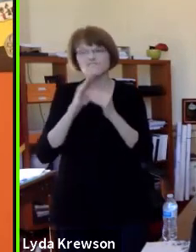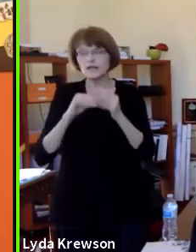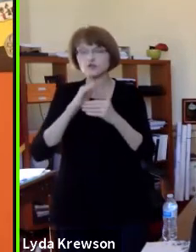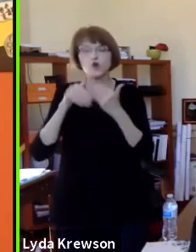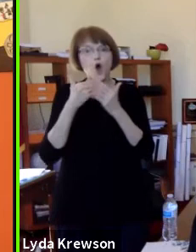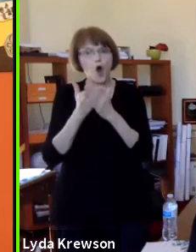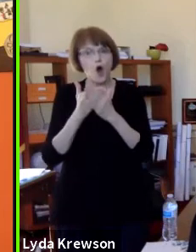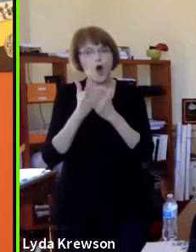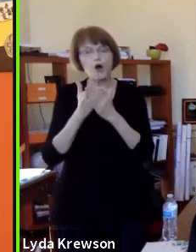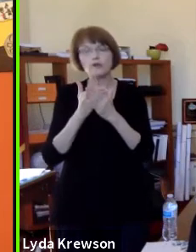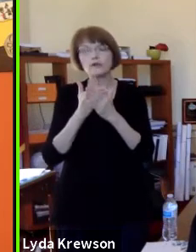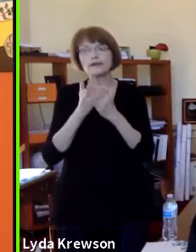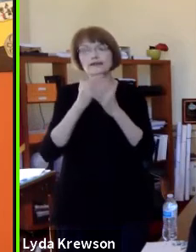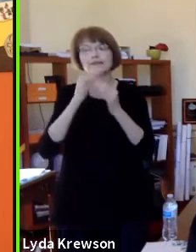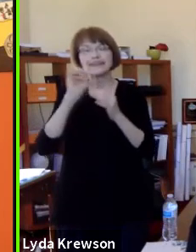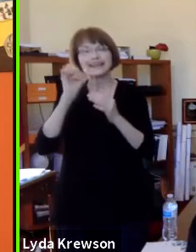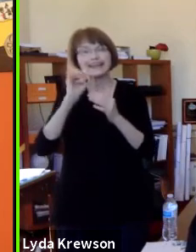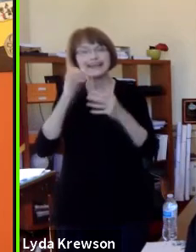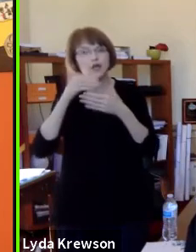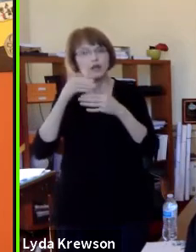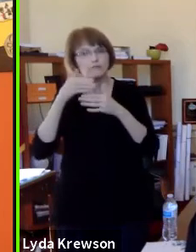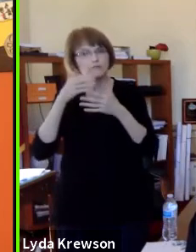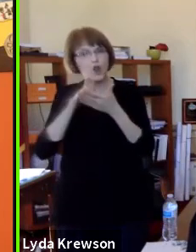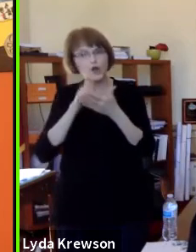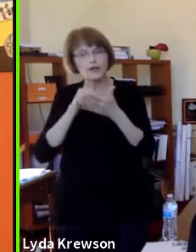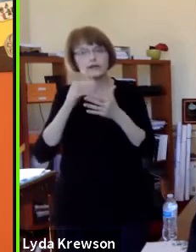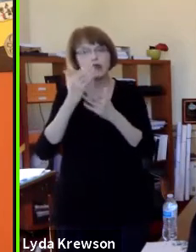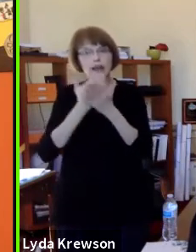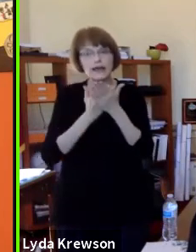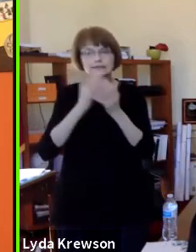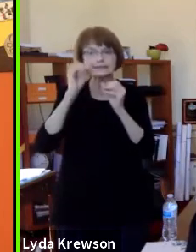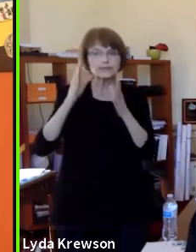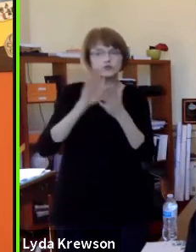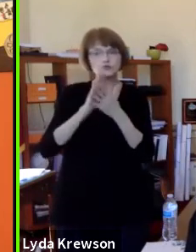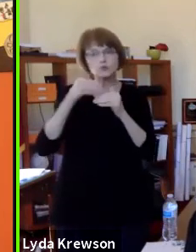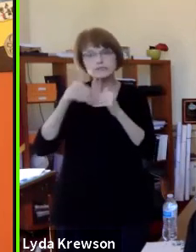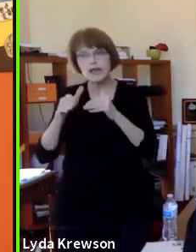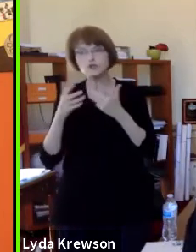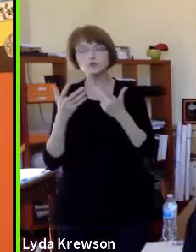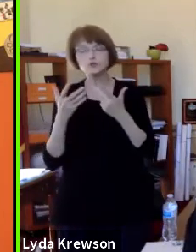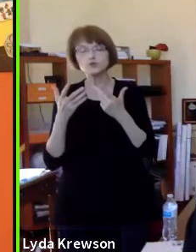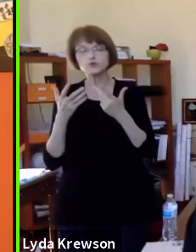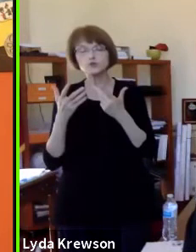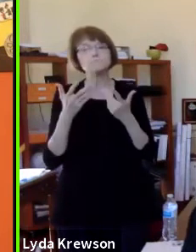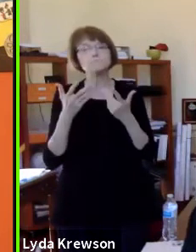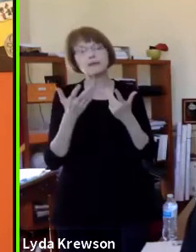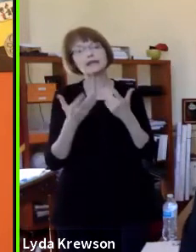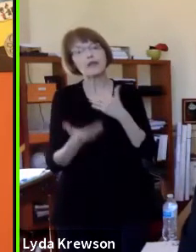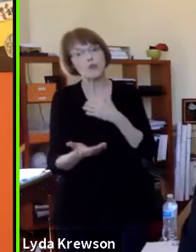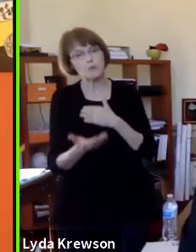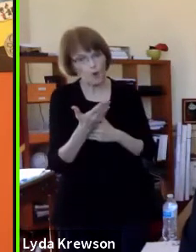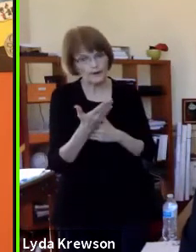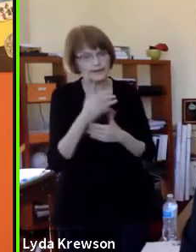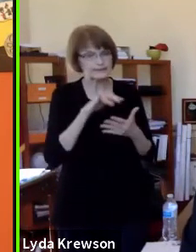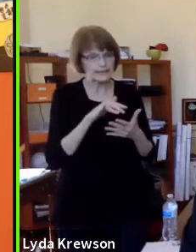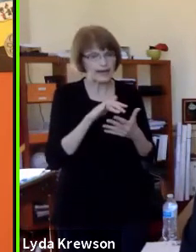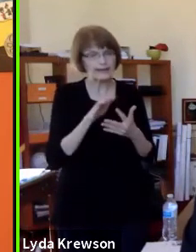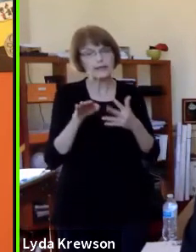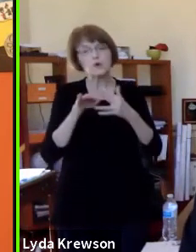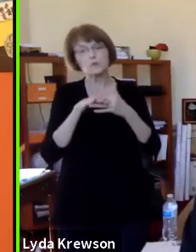your teachers and your school are sending you. You know, maybe you do a little in the morning and have a break, and maybe do a